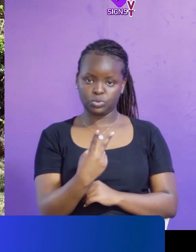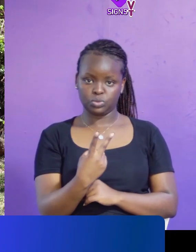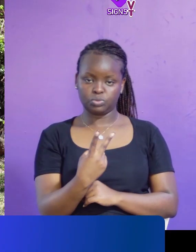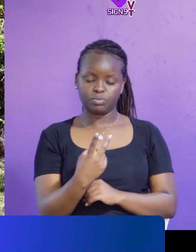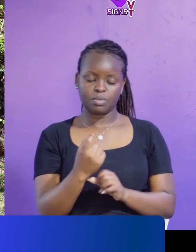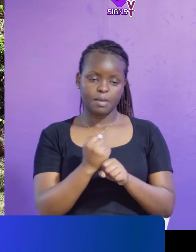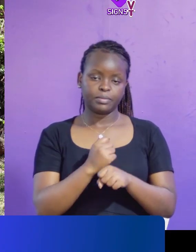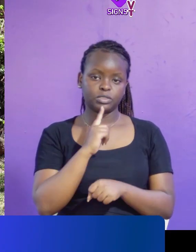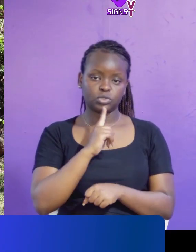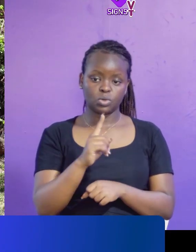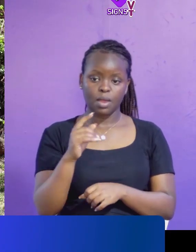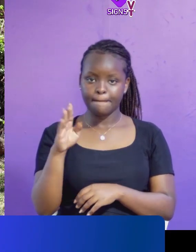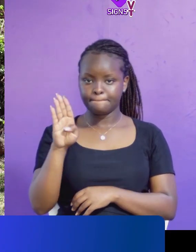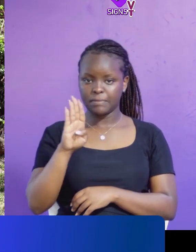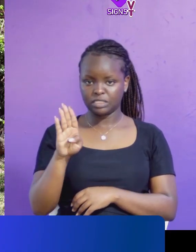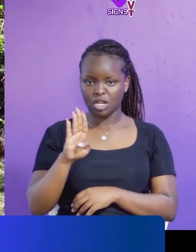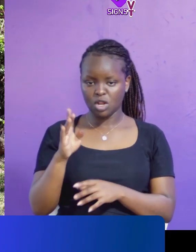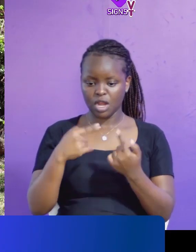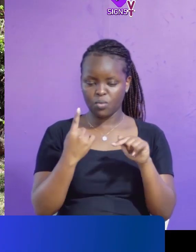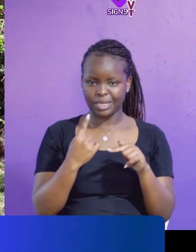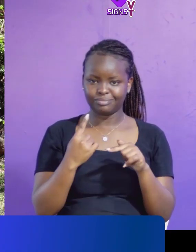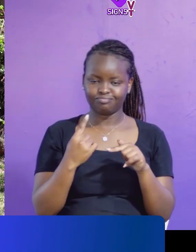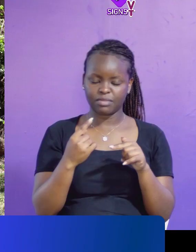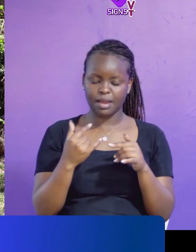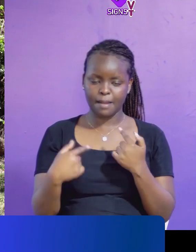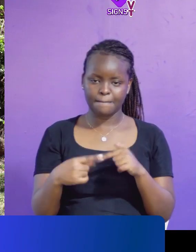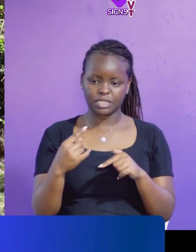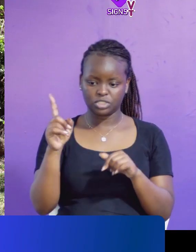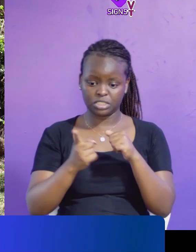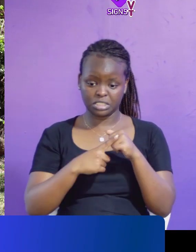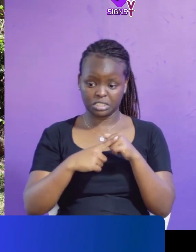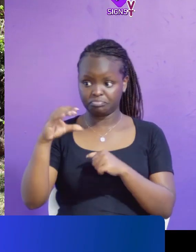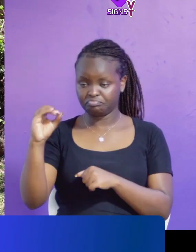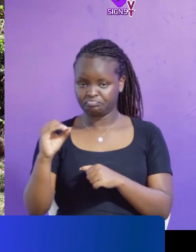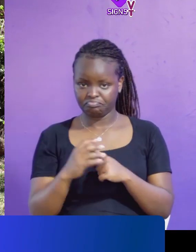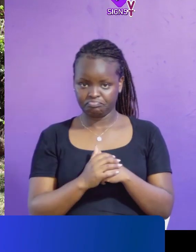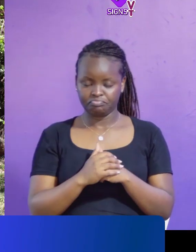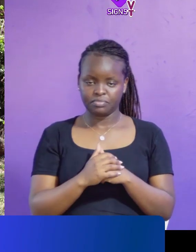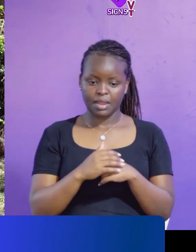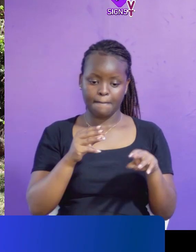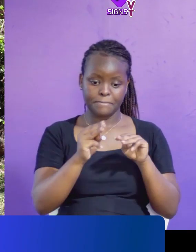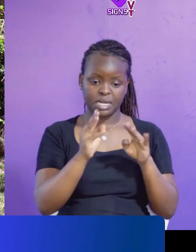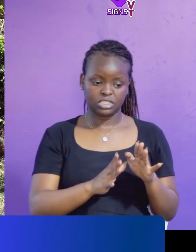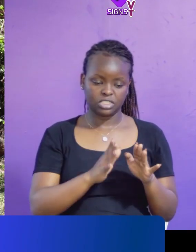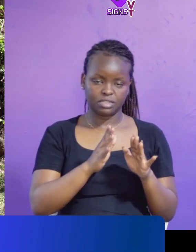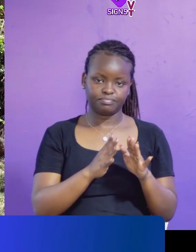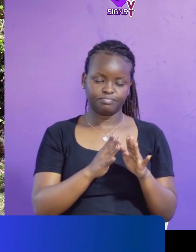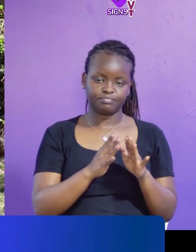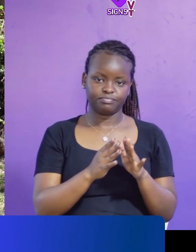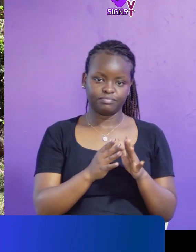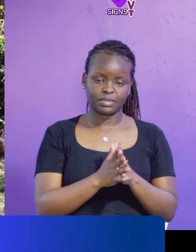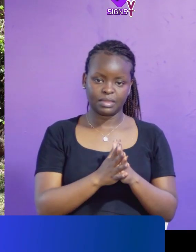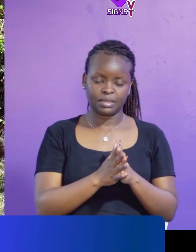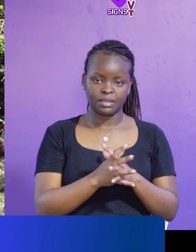Barcelona won the match 6-0. Manager Hans Flick had disciplined Rafinha, who